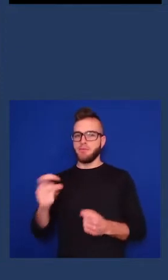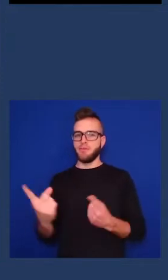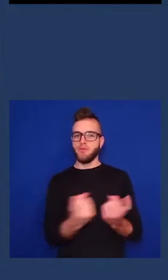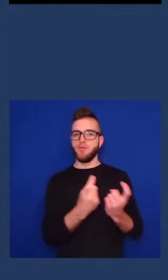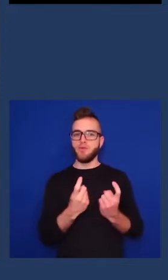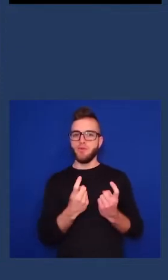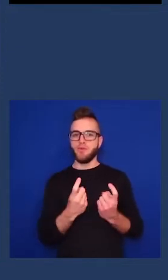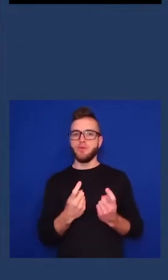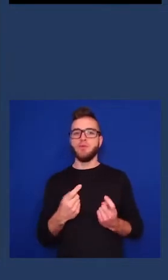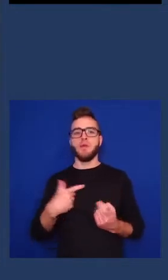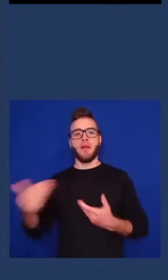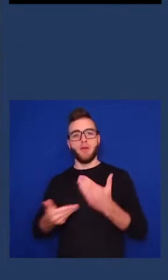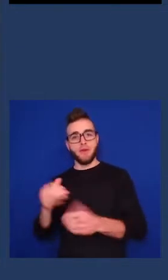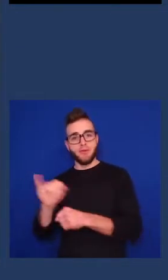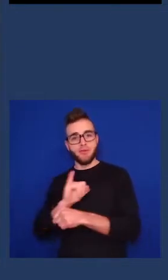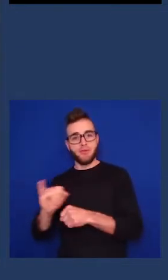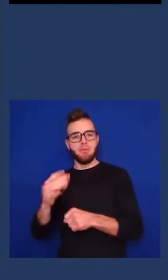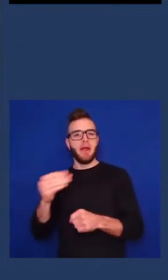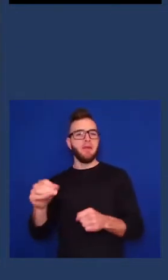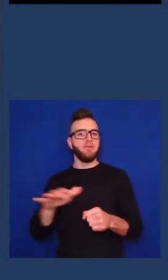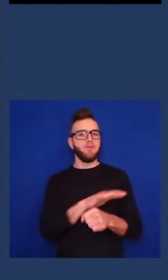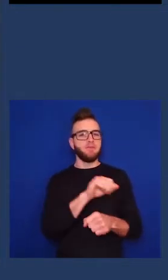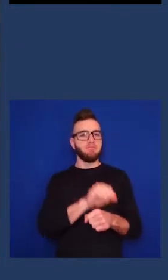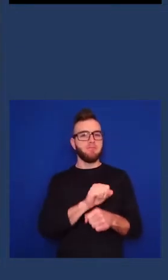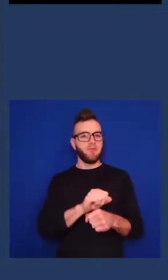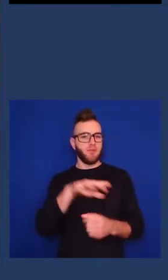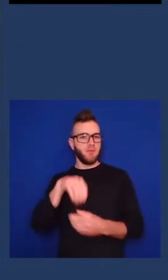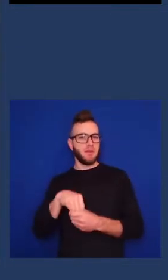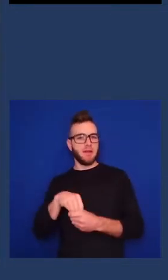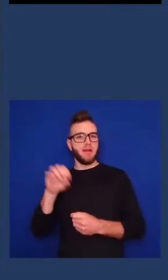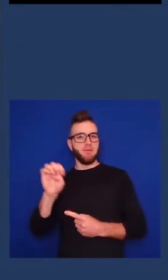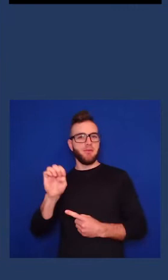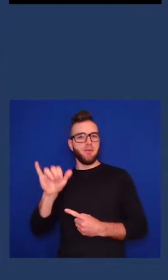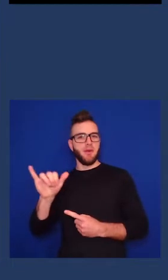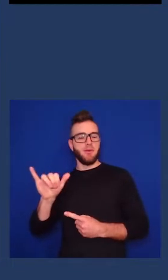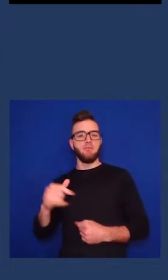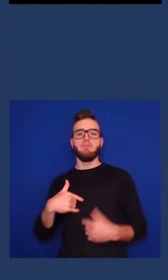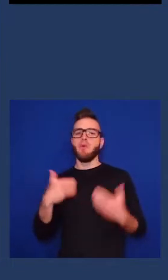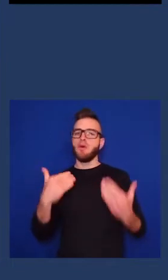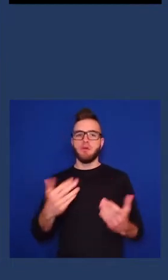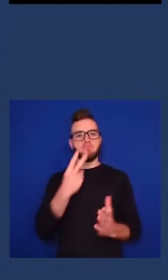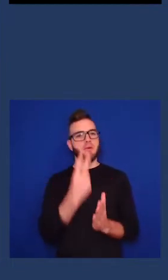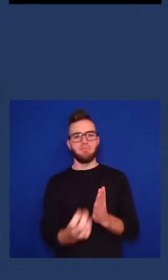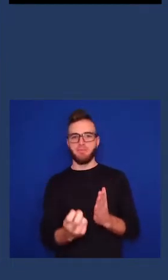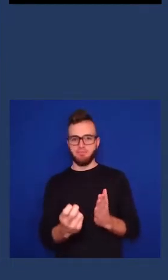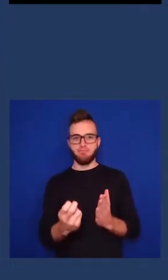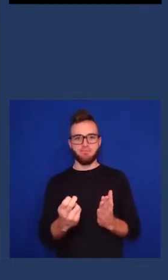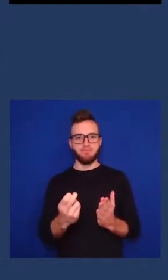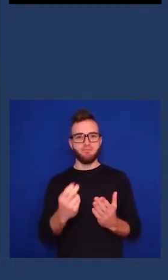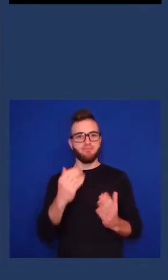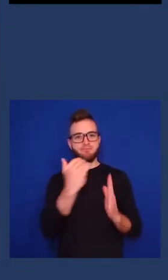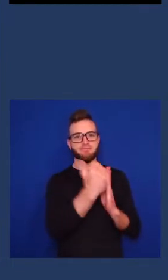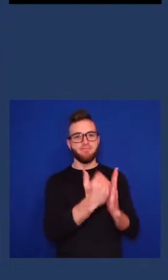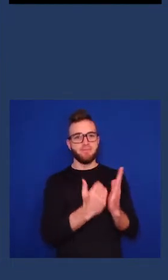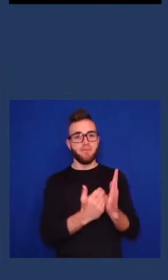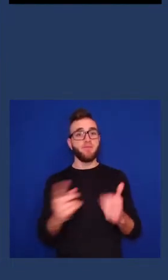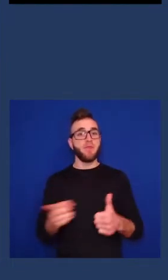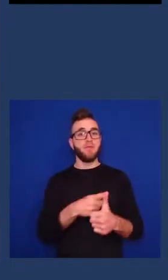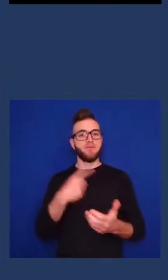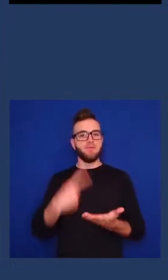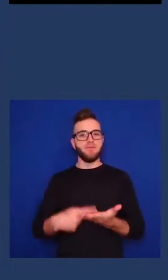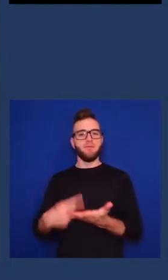opportunities within EY. So we're going to go ahead and just jump into the agenda here. First, we're starting out with virtual